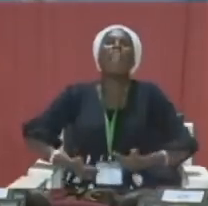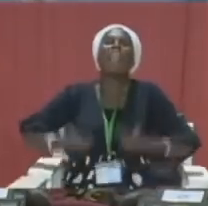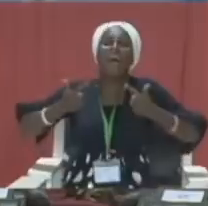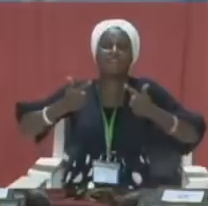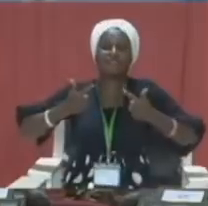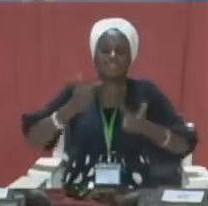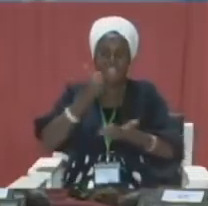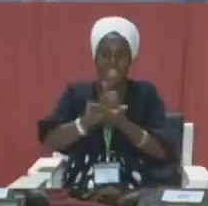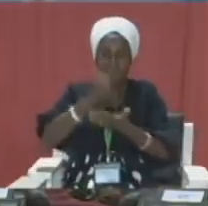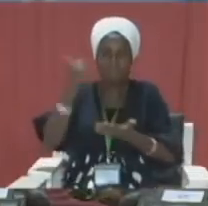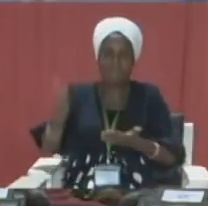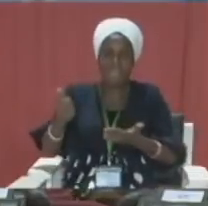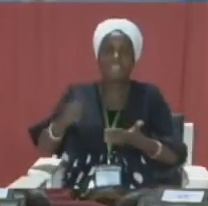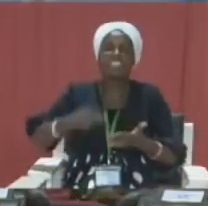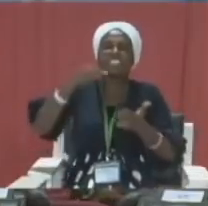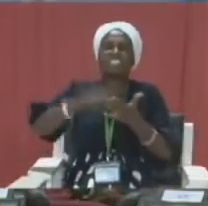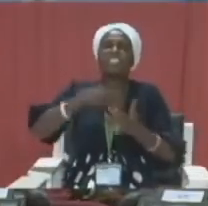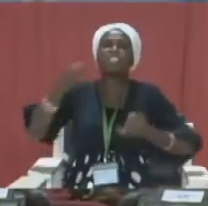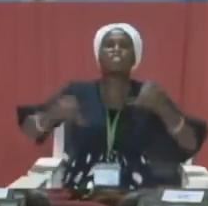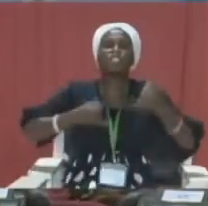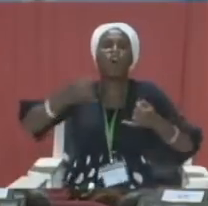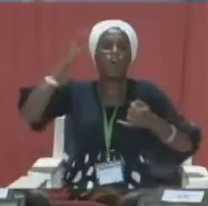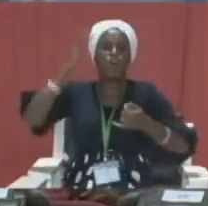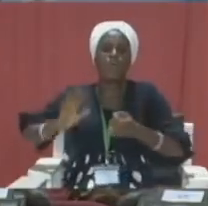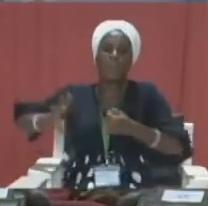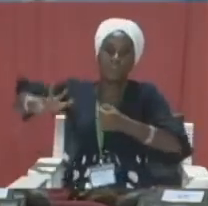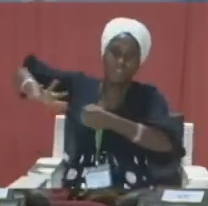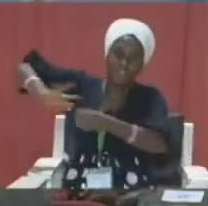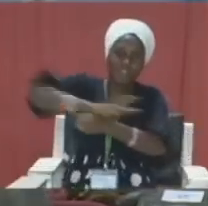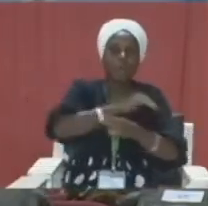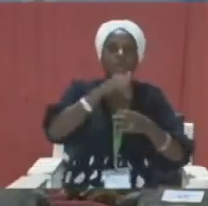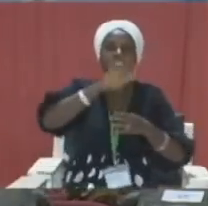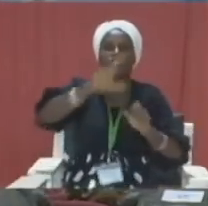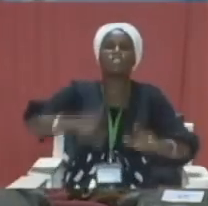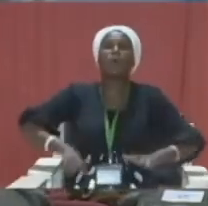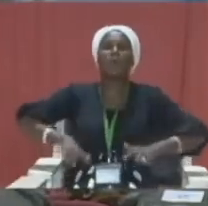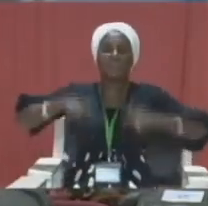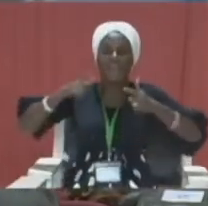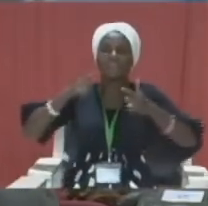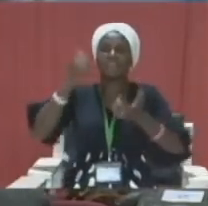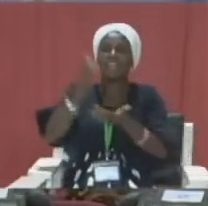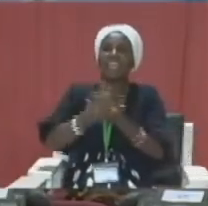This joy shall overflow in your life.